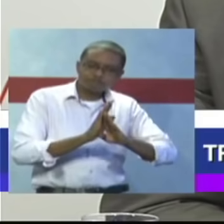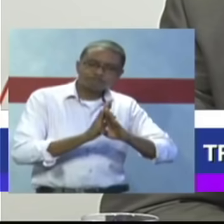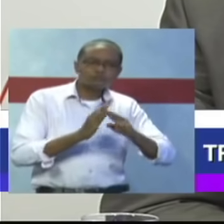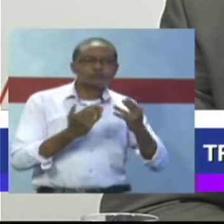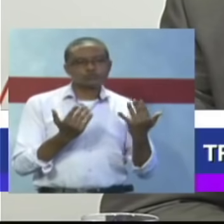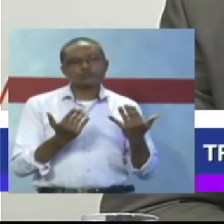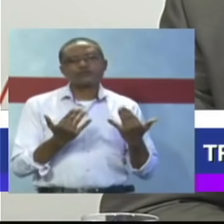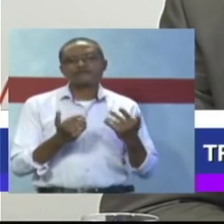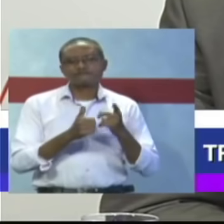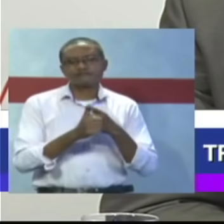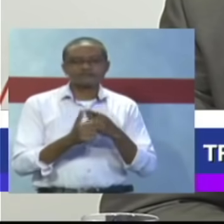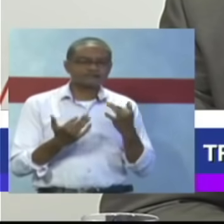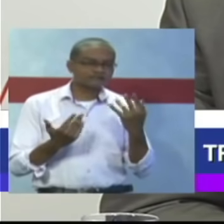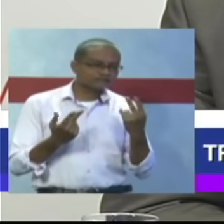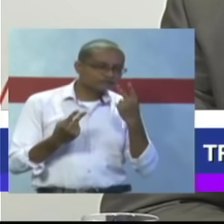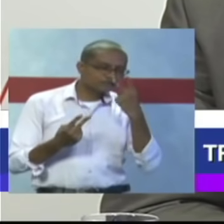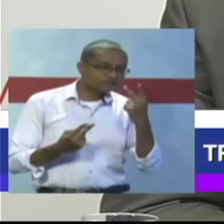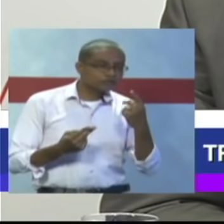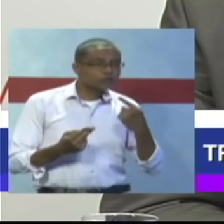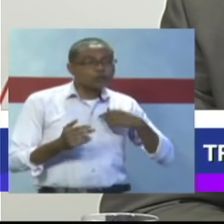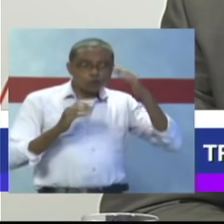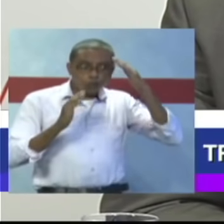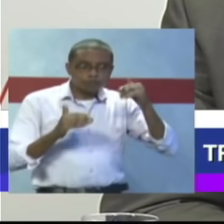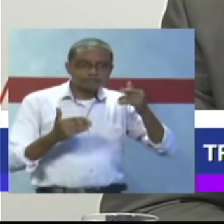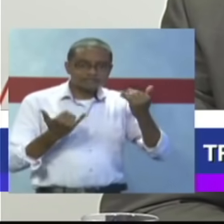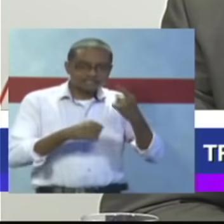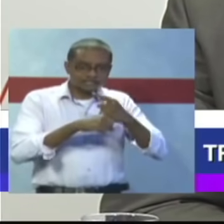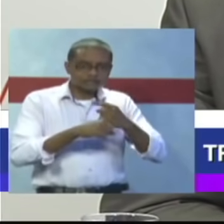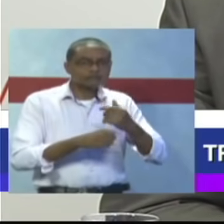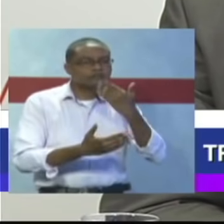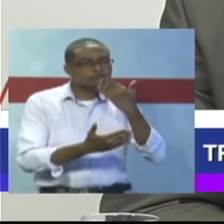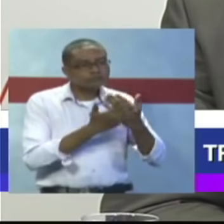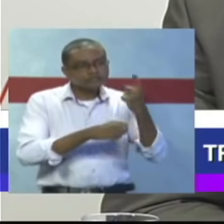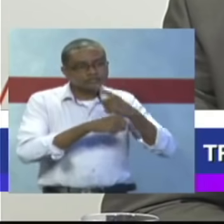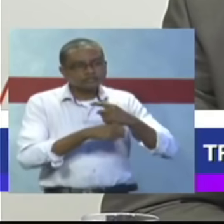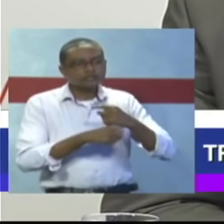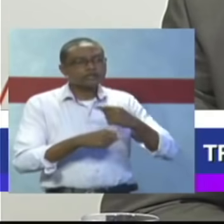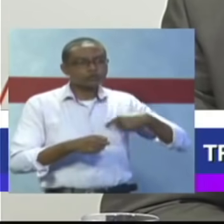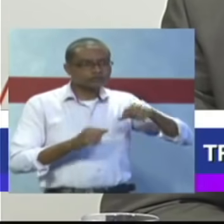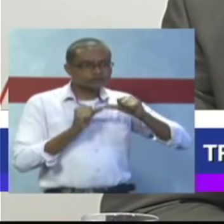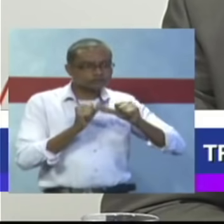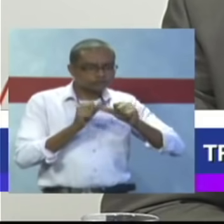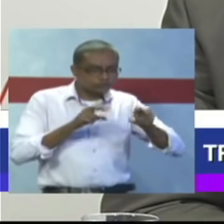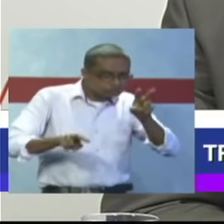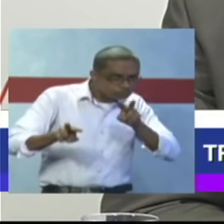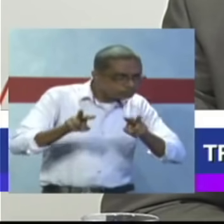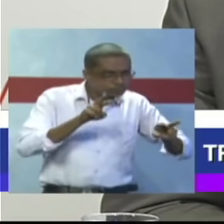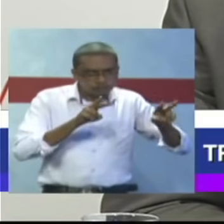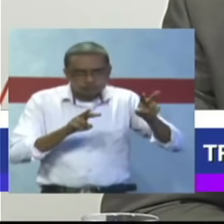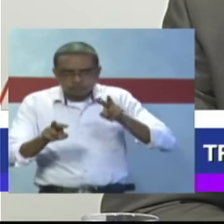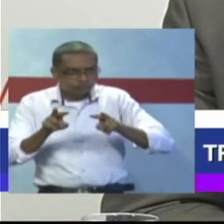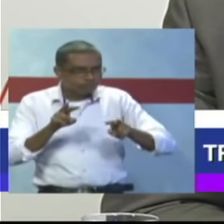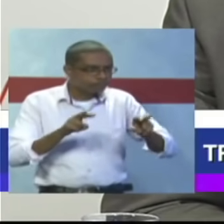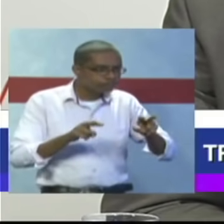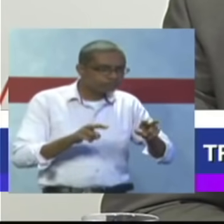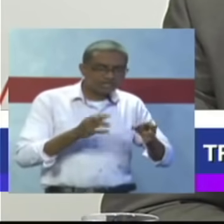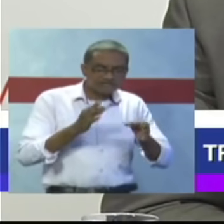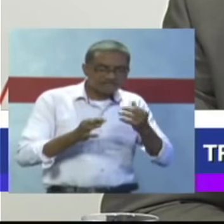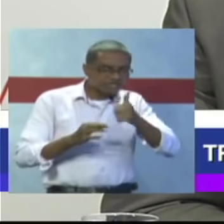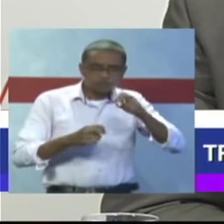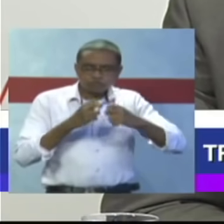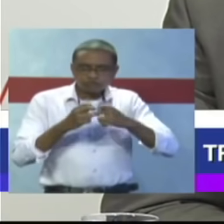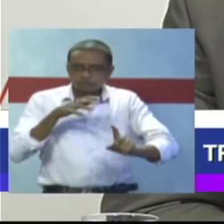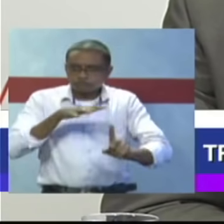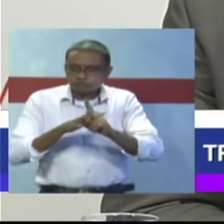So we will look out for what we hope is a good day and continue to monitor for any incidents if they should arise. Just to